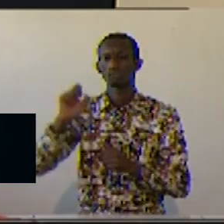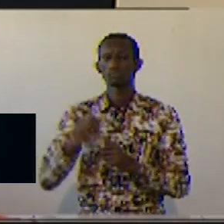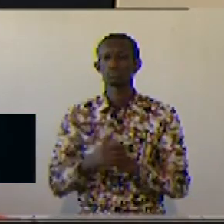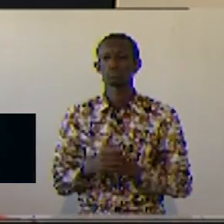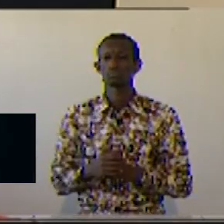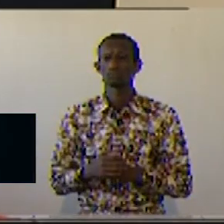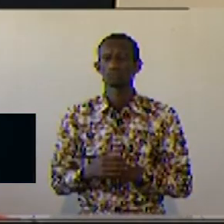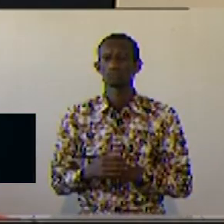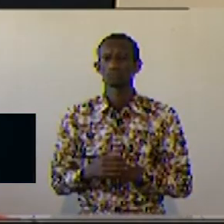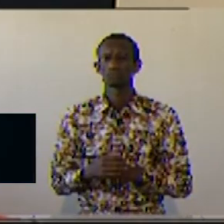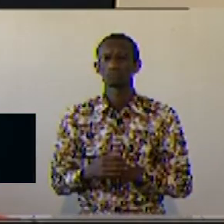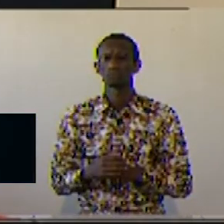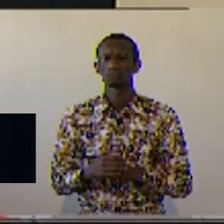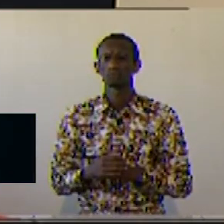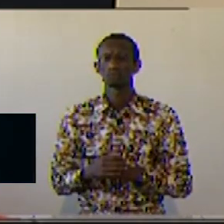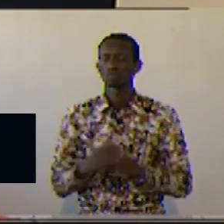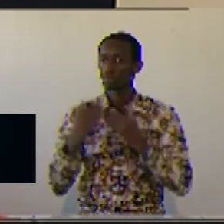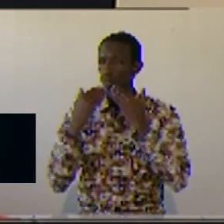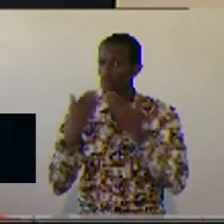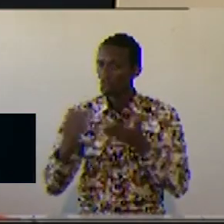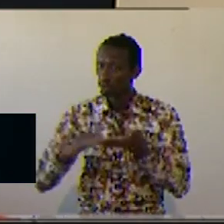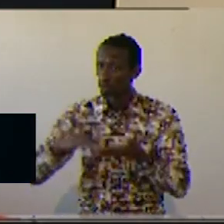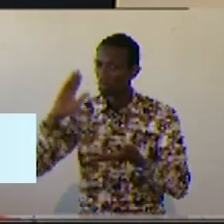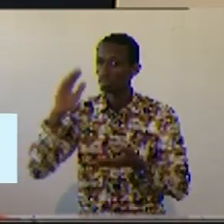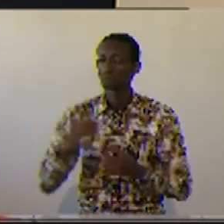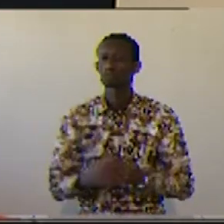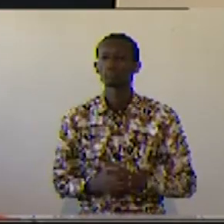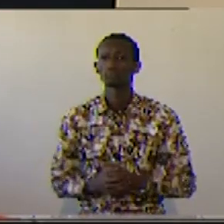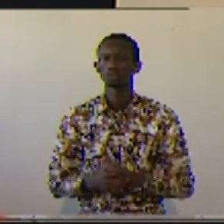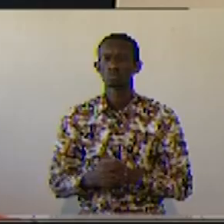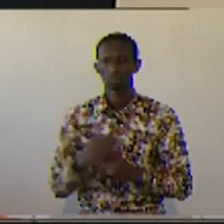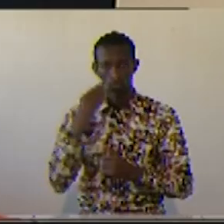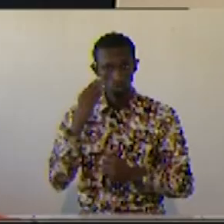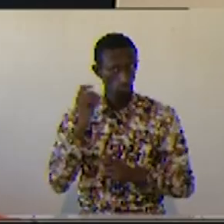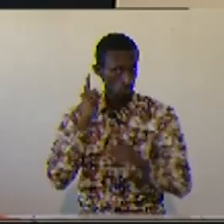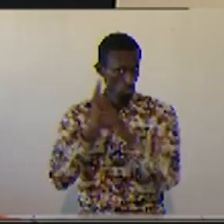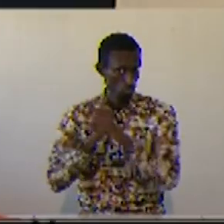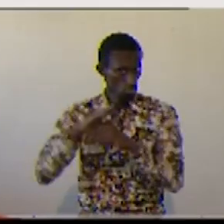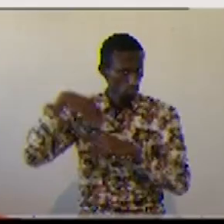Thank you very much. See you next time.